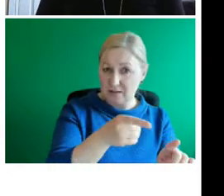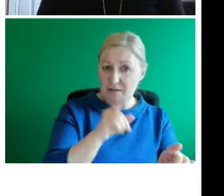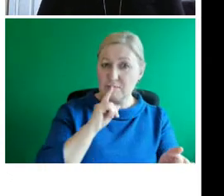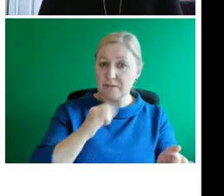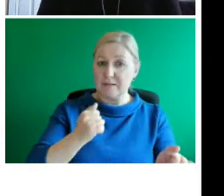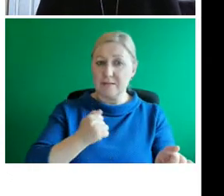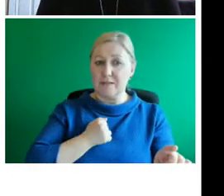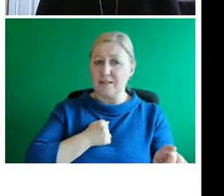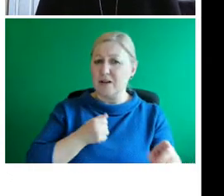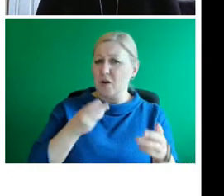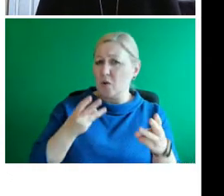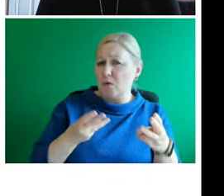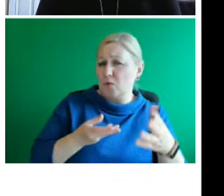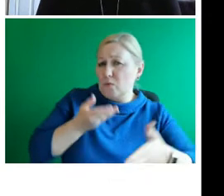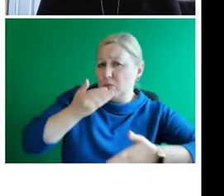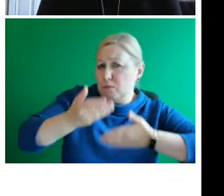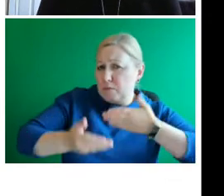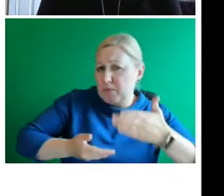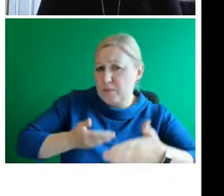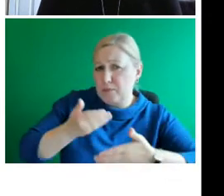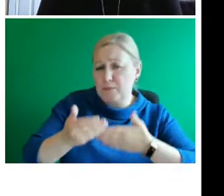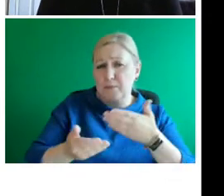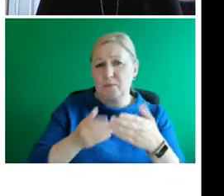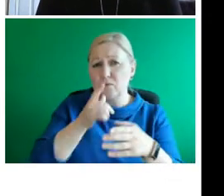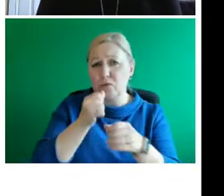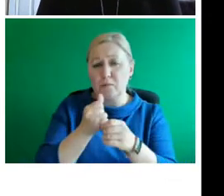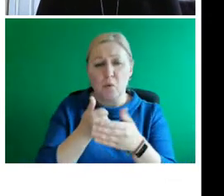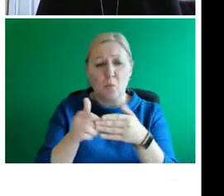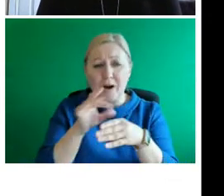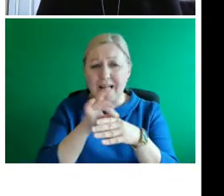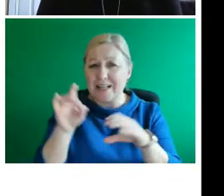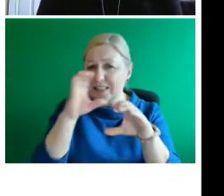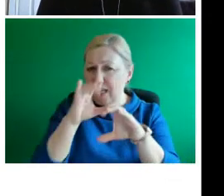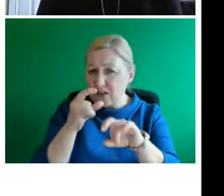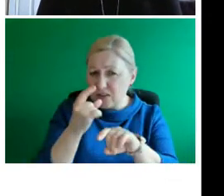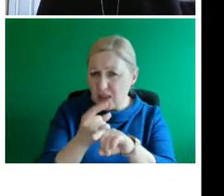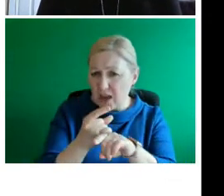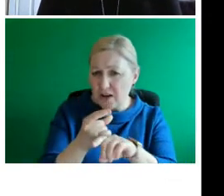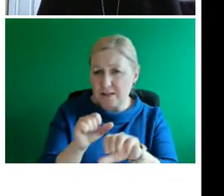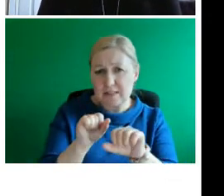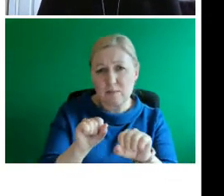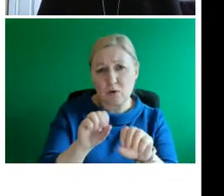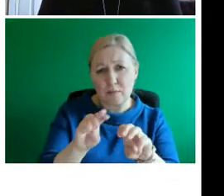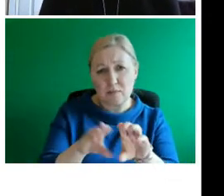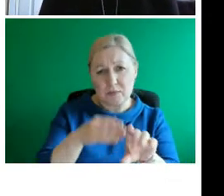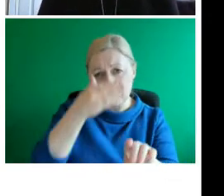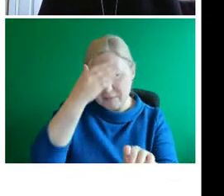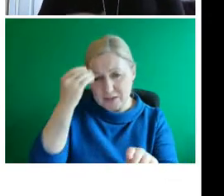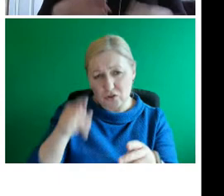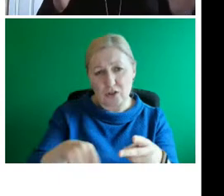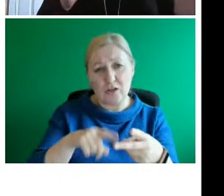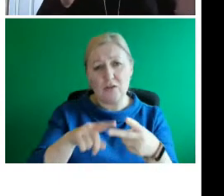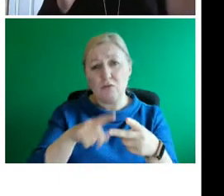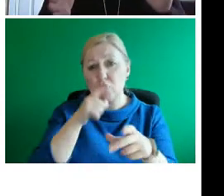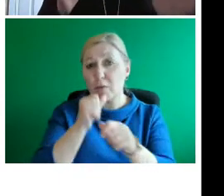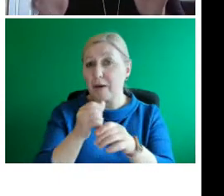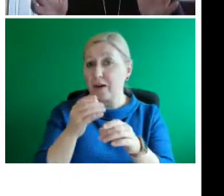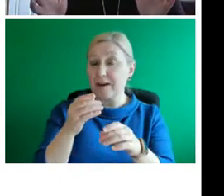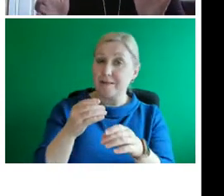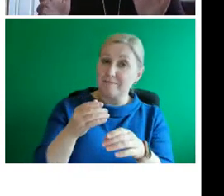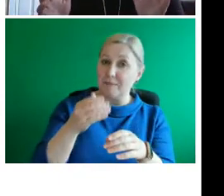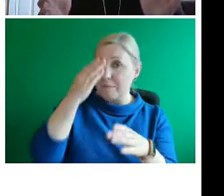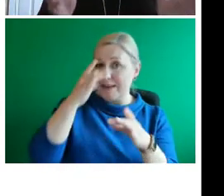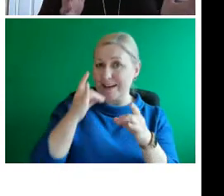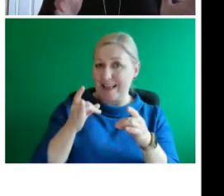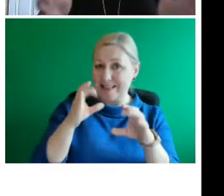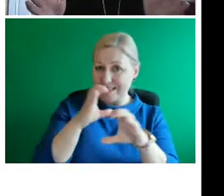of the sources of care for a person living with dementia in the community, to briefly describe how mental health care works in general, and then to